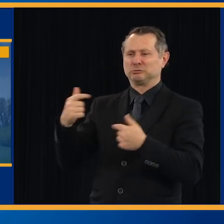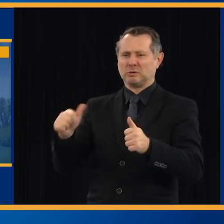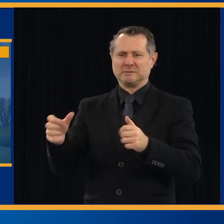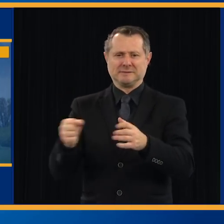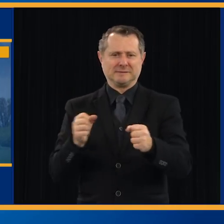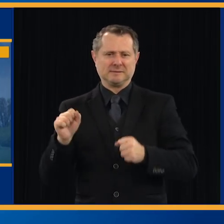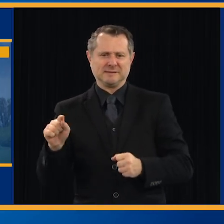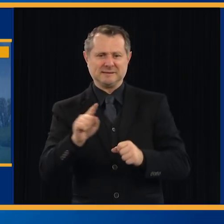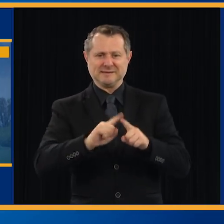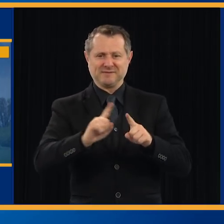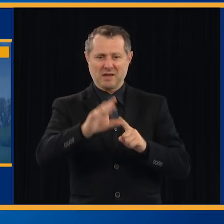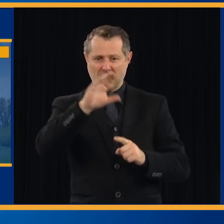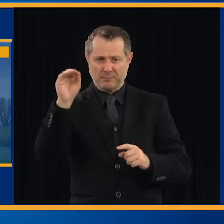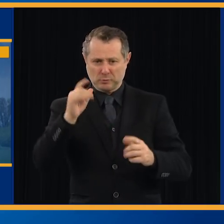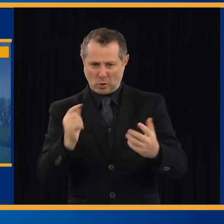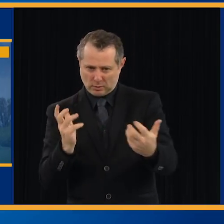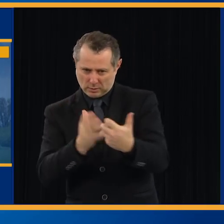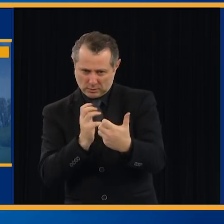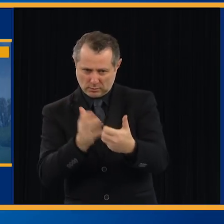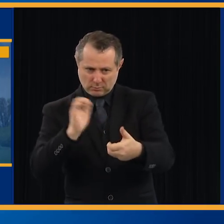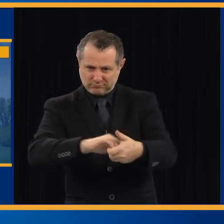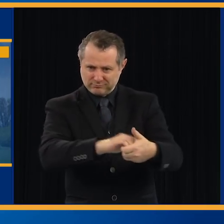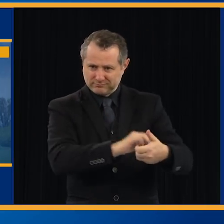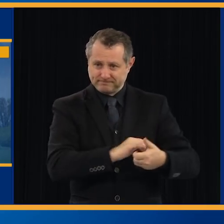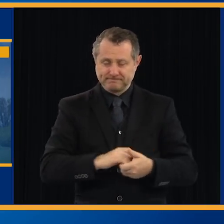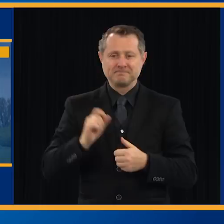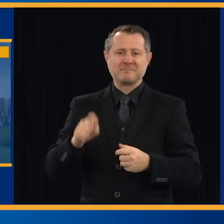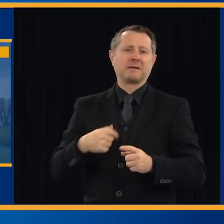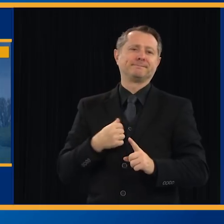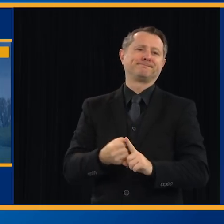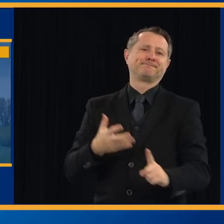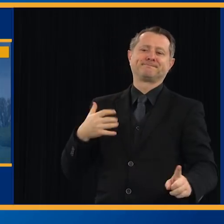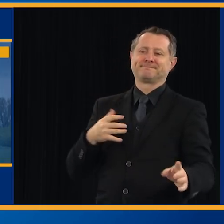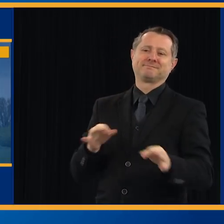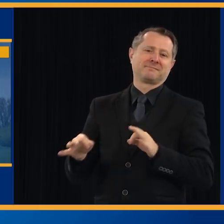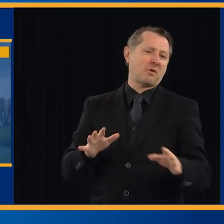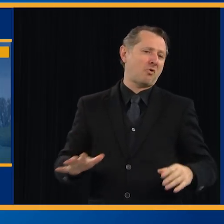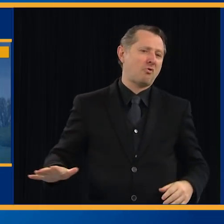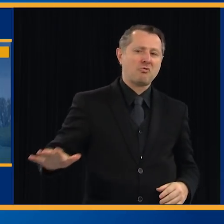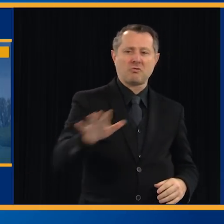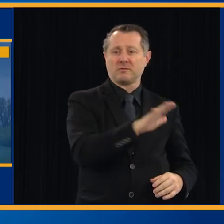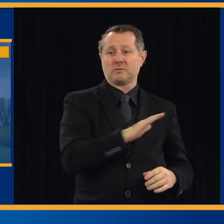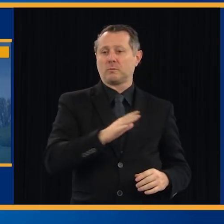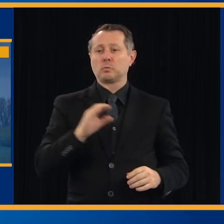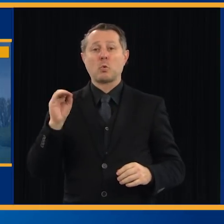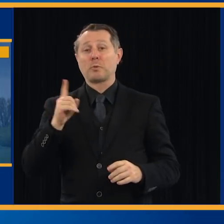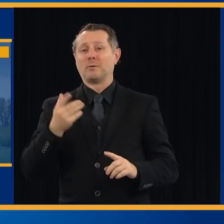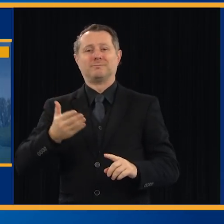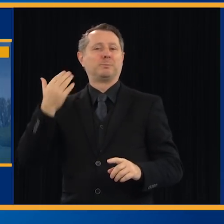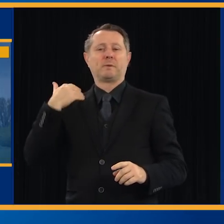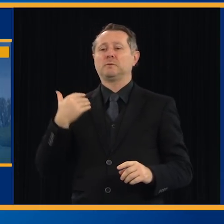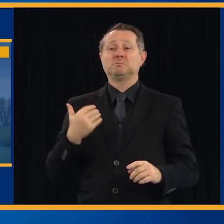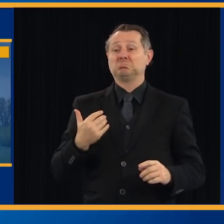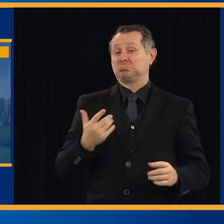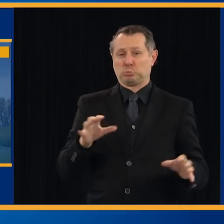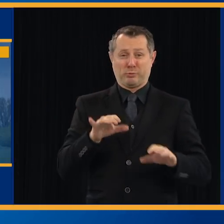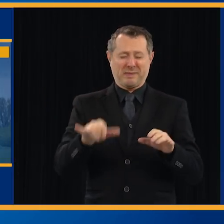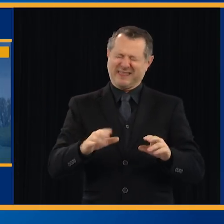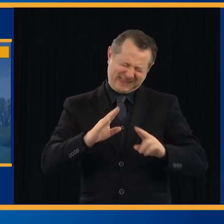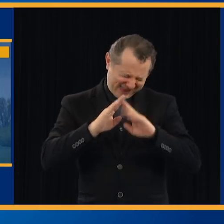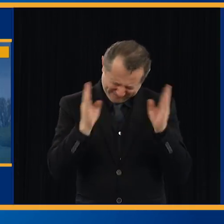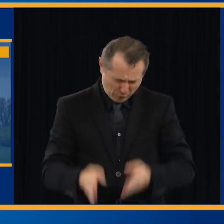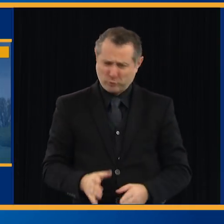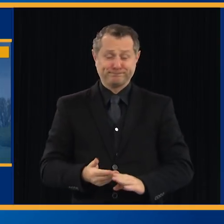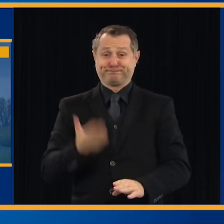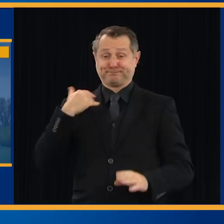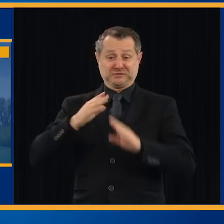But this has to be brought to scale. Nobody has done testing at this level ever. And we have to do this in partnership